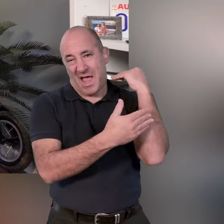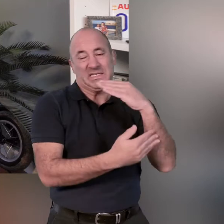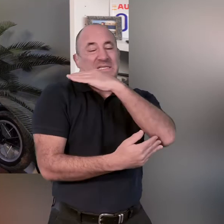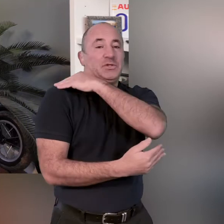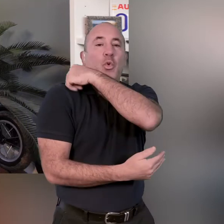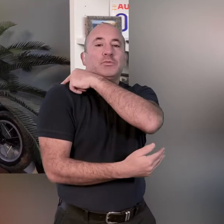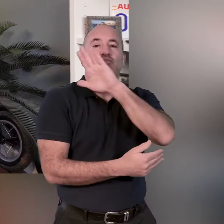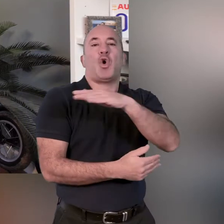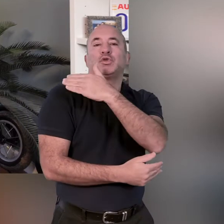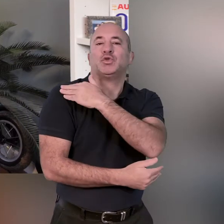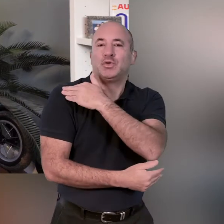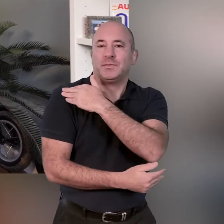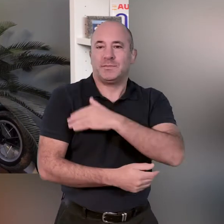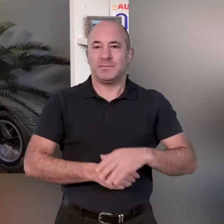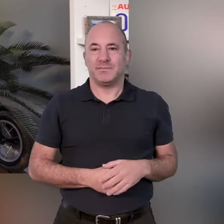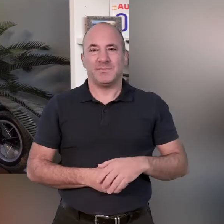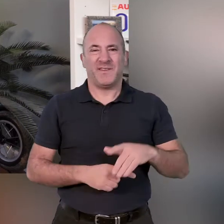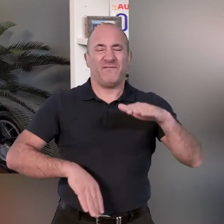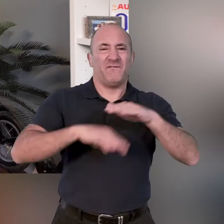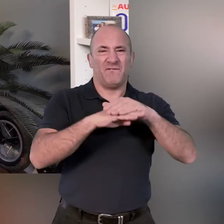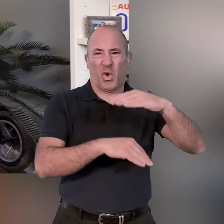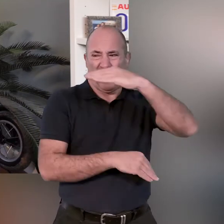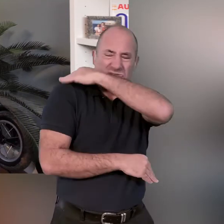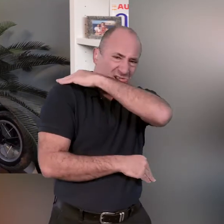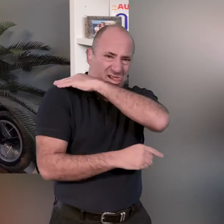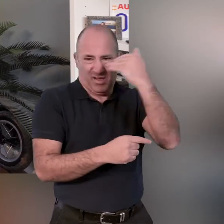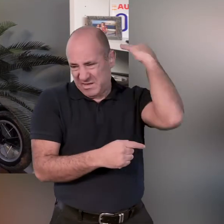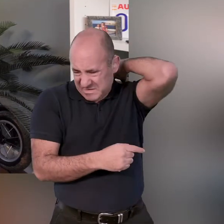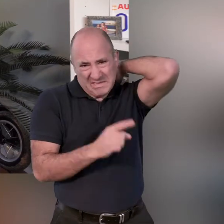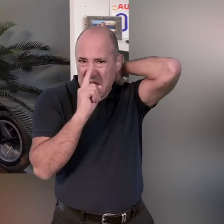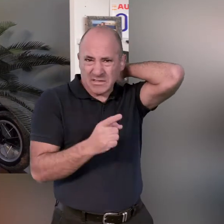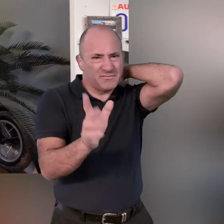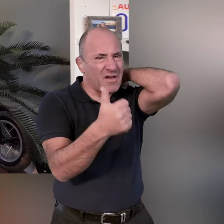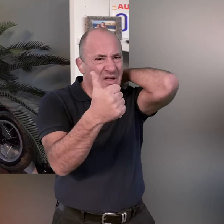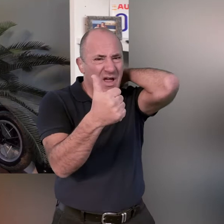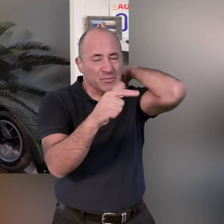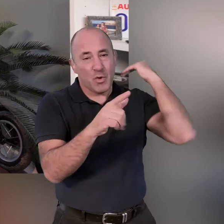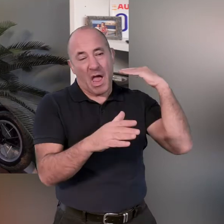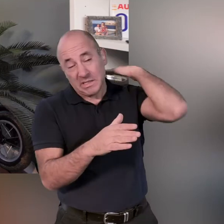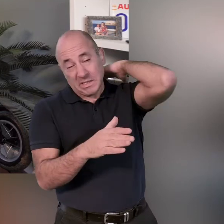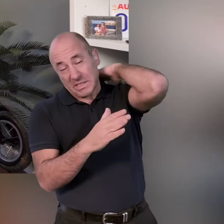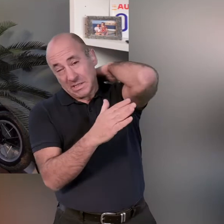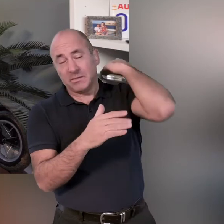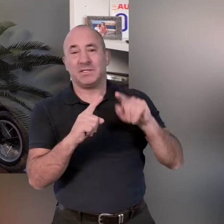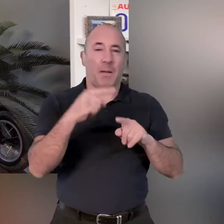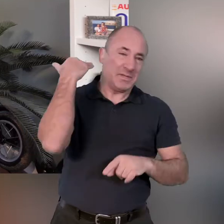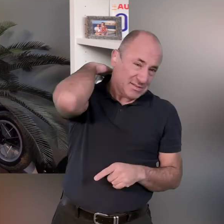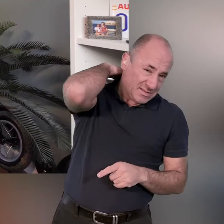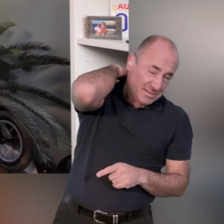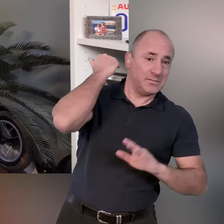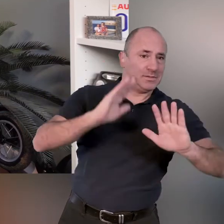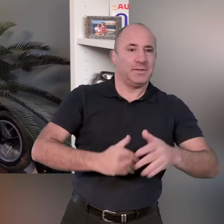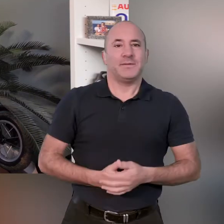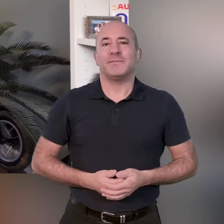doing the same. So touching over, if you can't get all the way over, that's fine. Coming over as far as you can, that's great. So